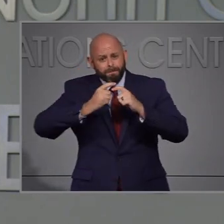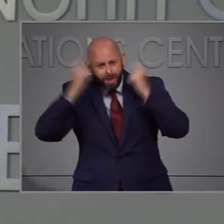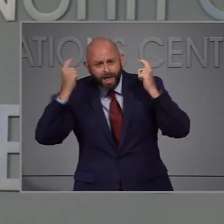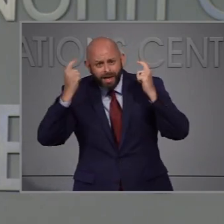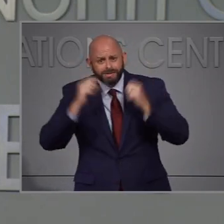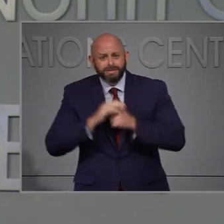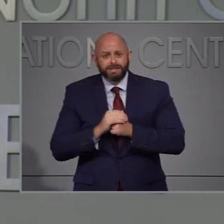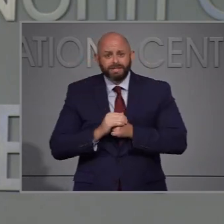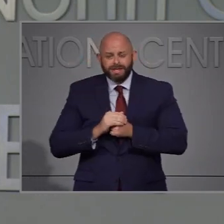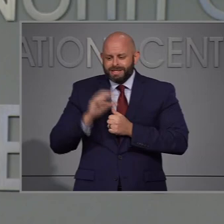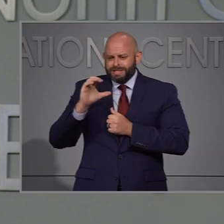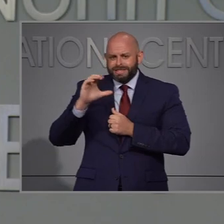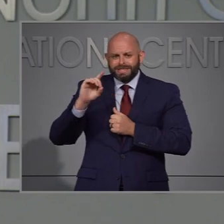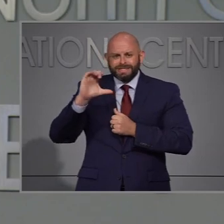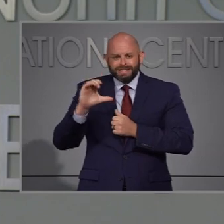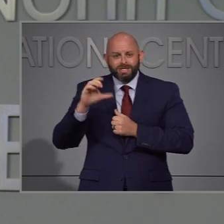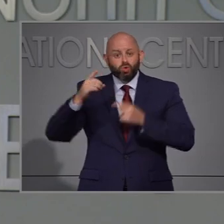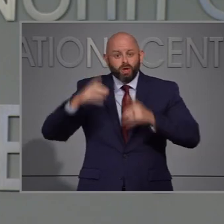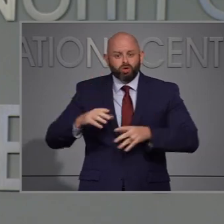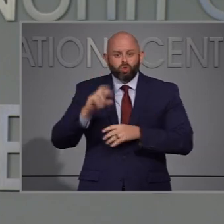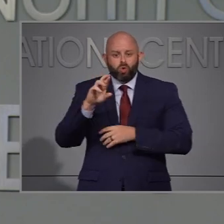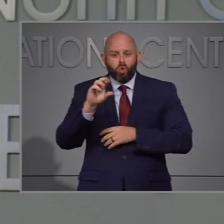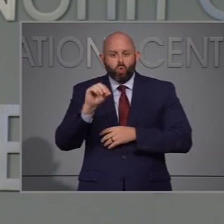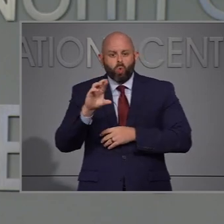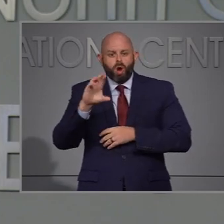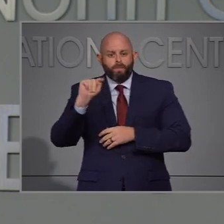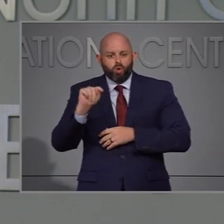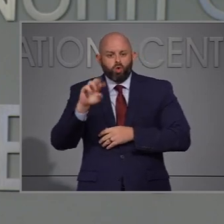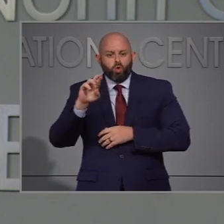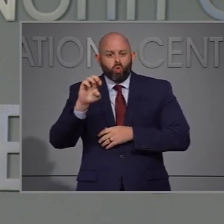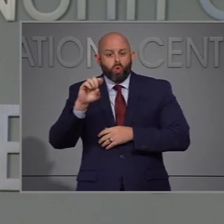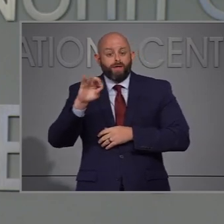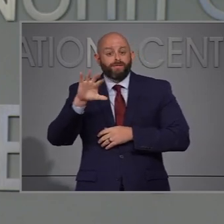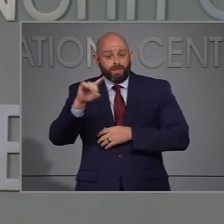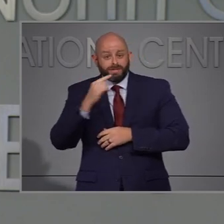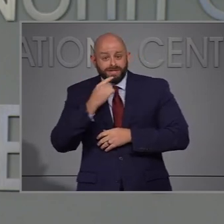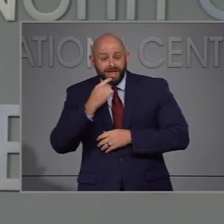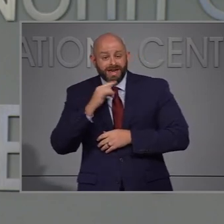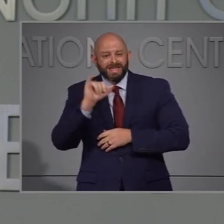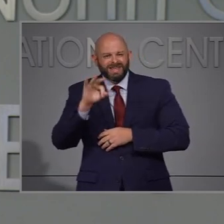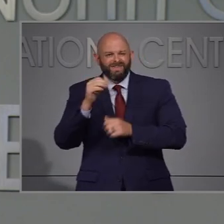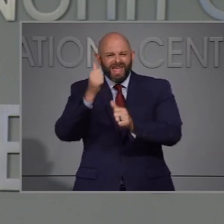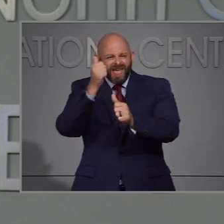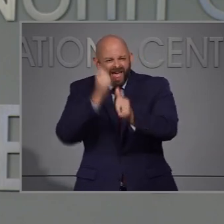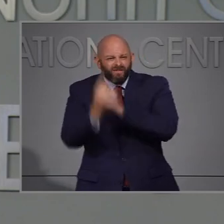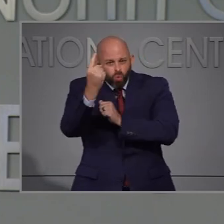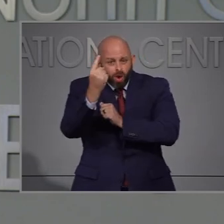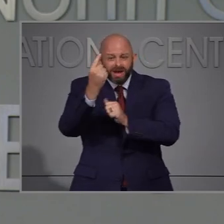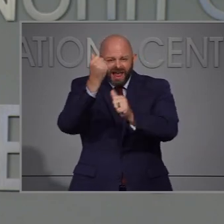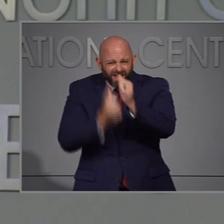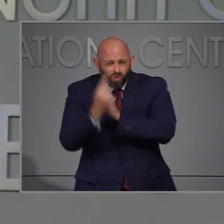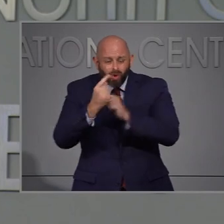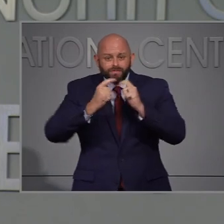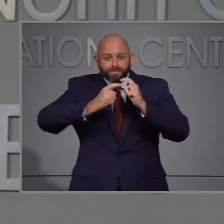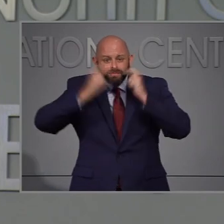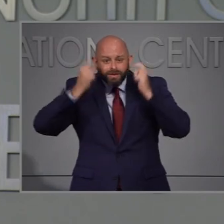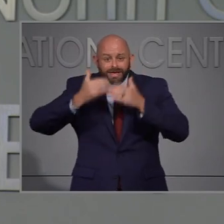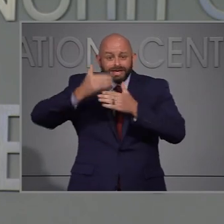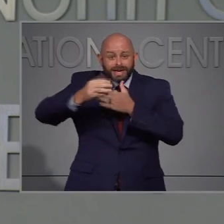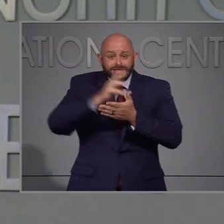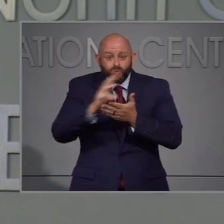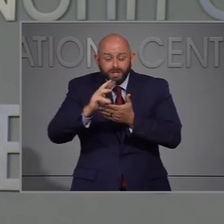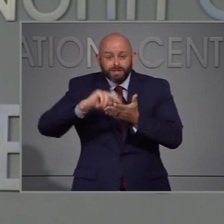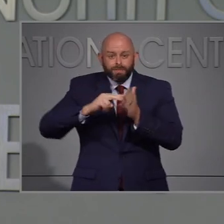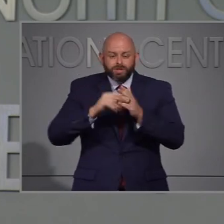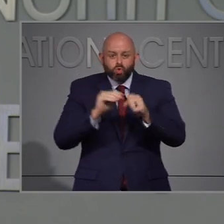CDC Director Robert Redfield said that if everyone could wear a face covering over the next 6 weeks, we could drive